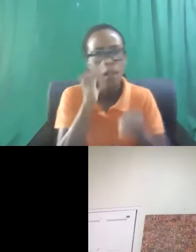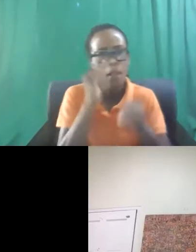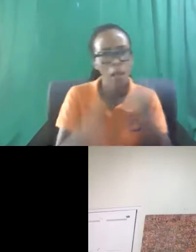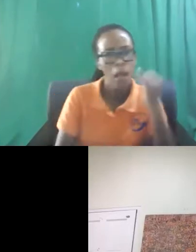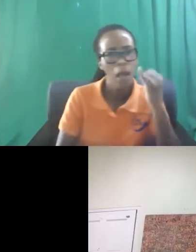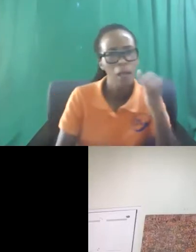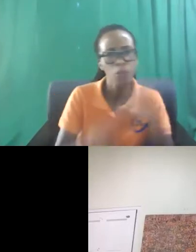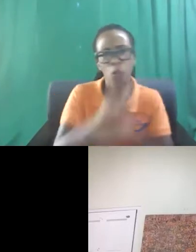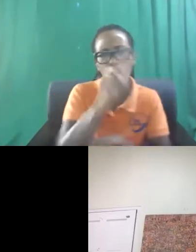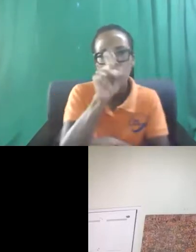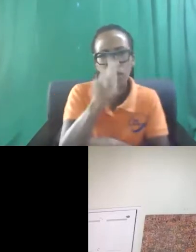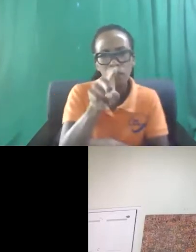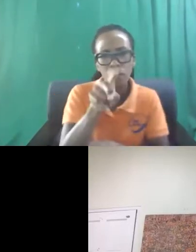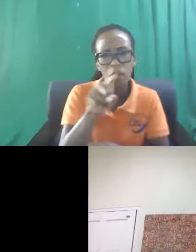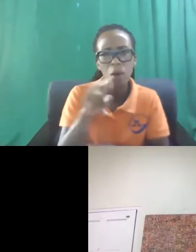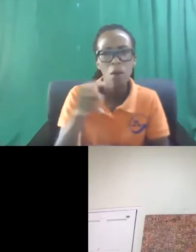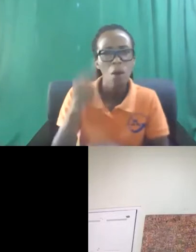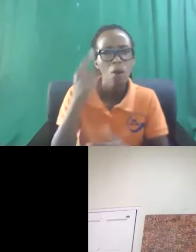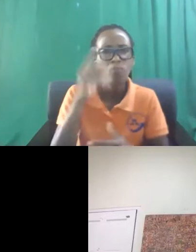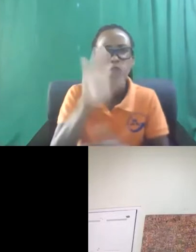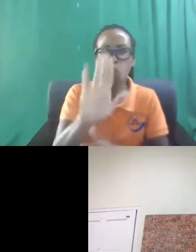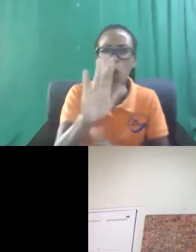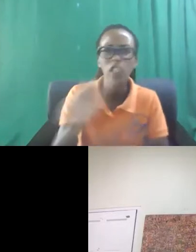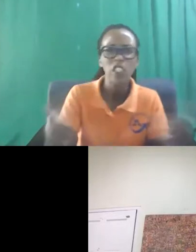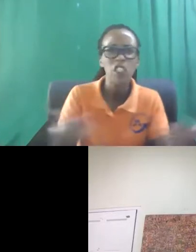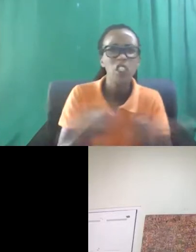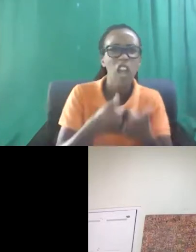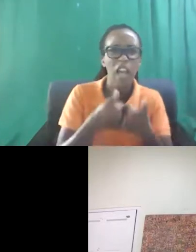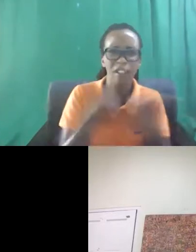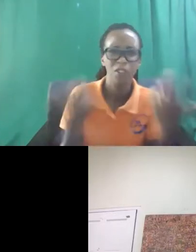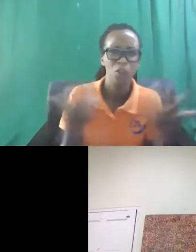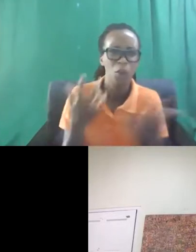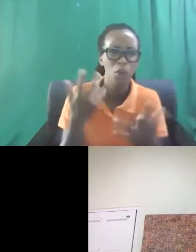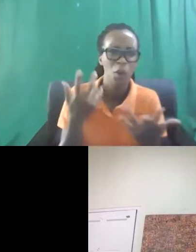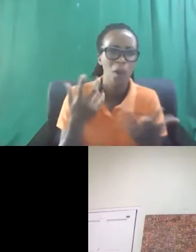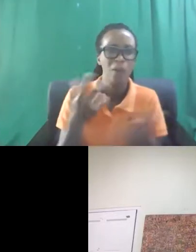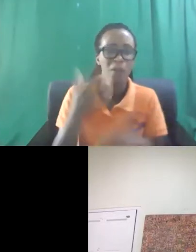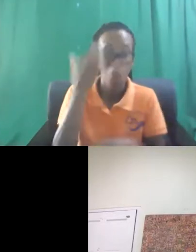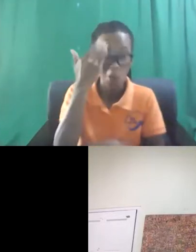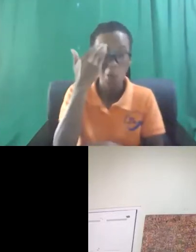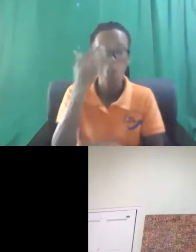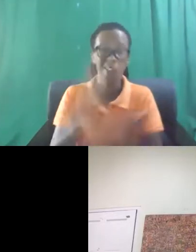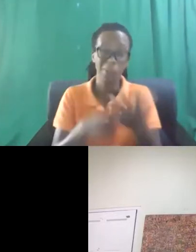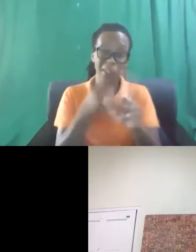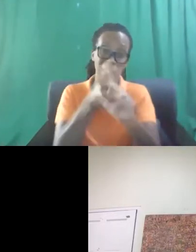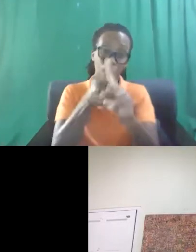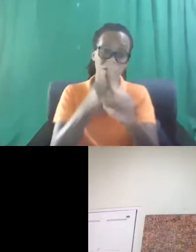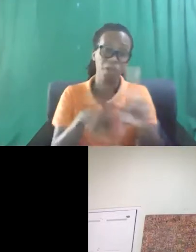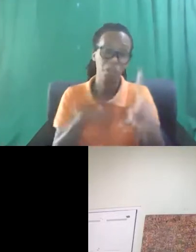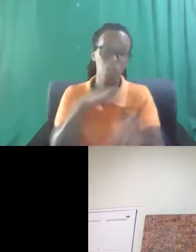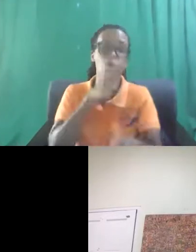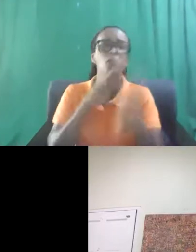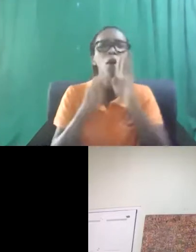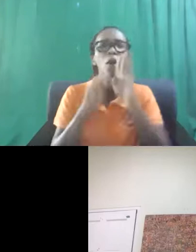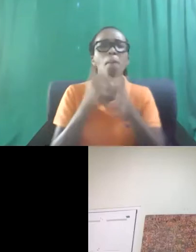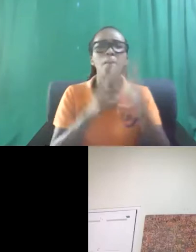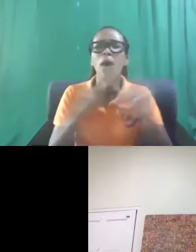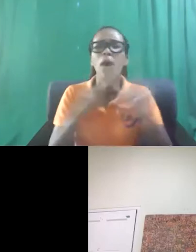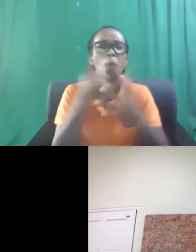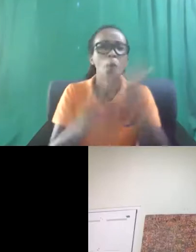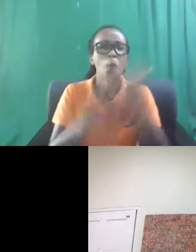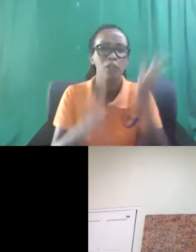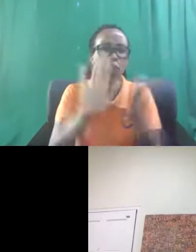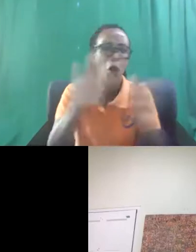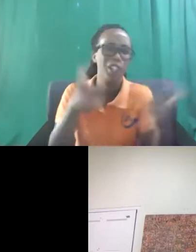some difficulties in your field, apart from the obvious frustrations that you go through? Is that